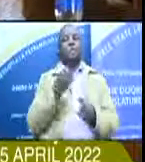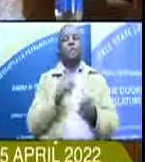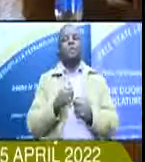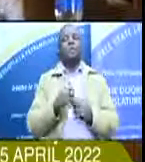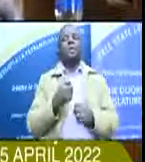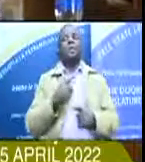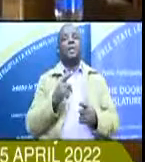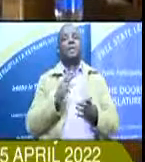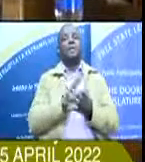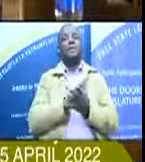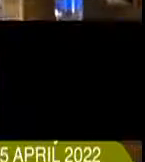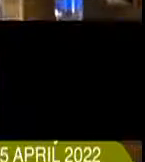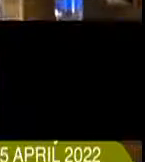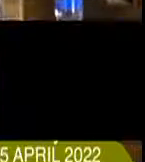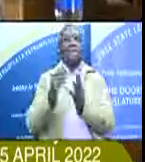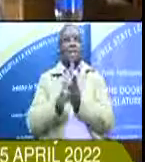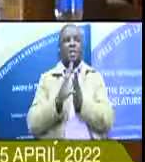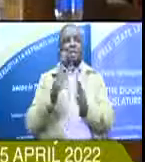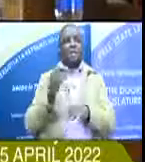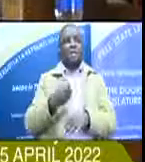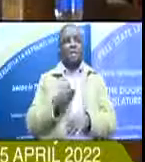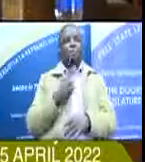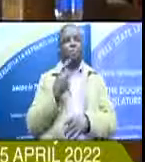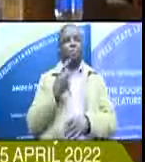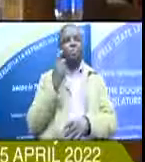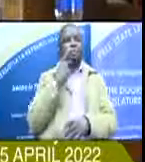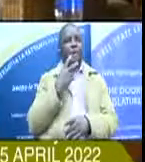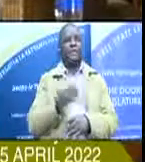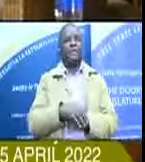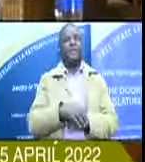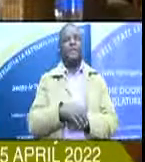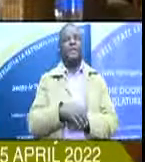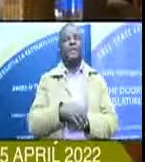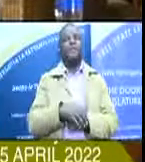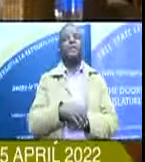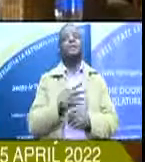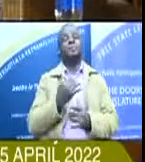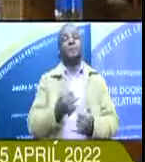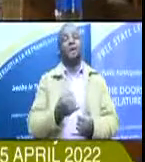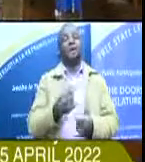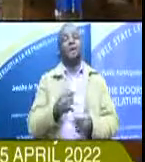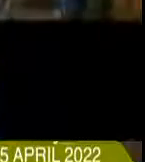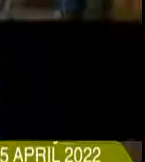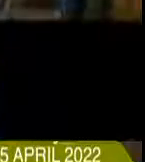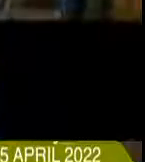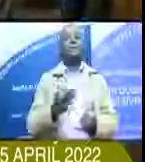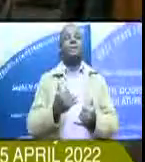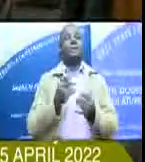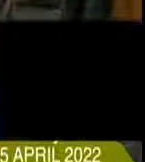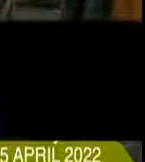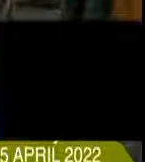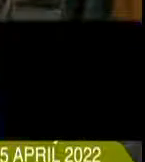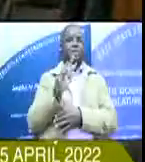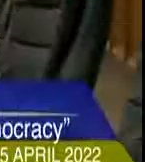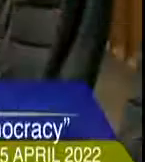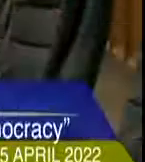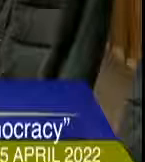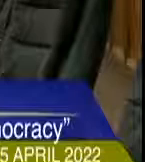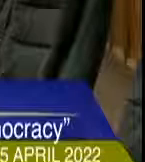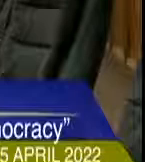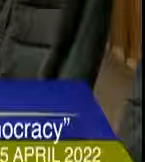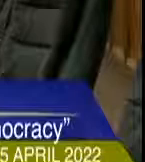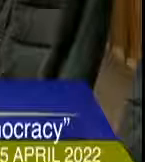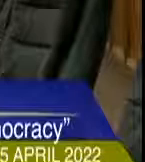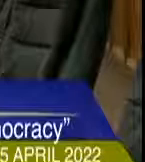19-year deliveries, which is a proxy for teenage pregnancy, is currently at 13.4%.